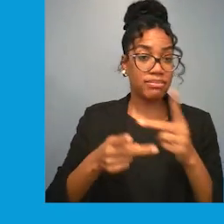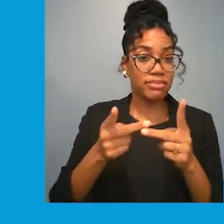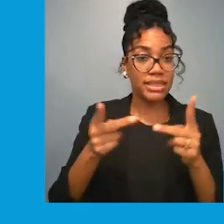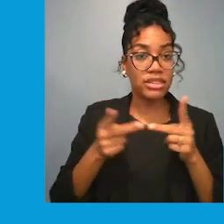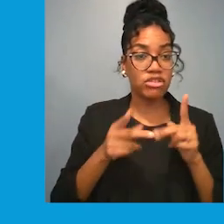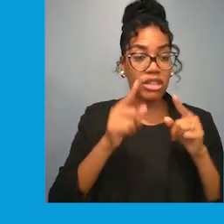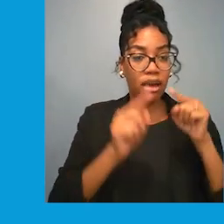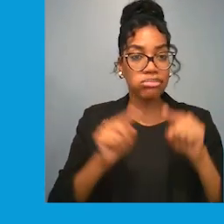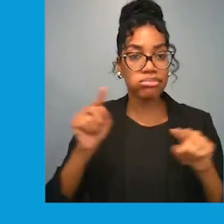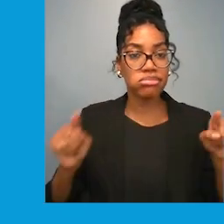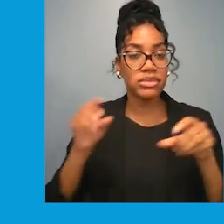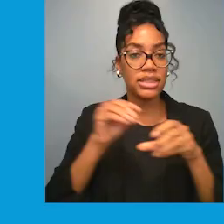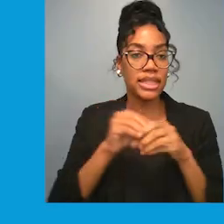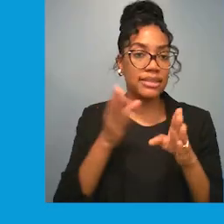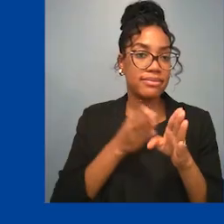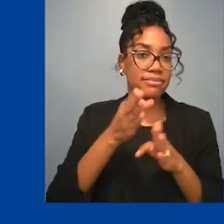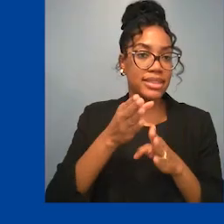branch.